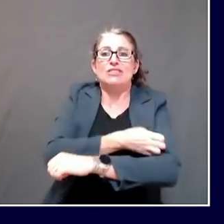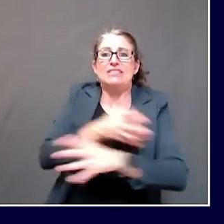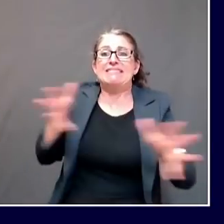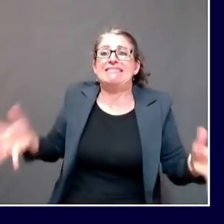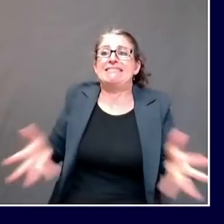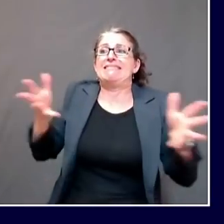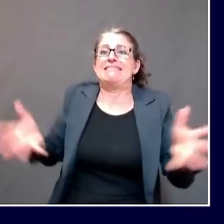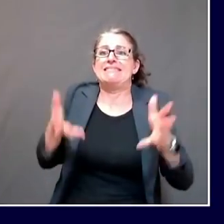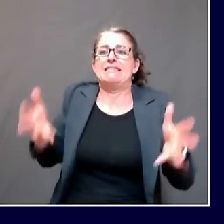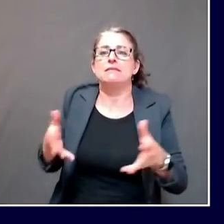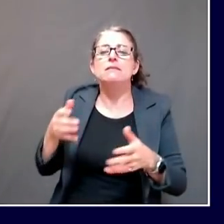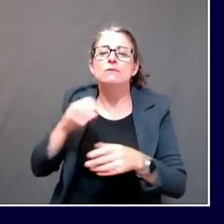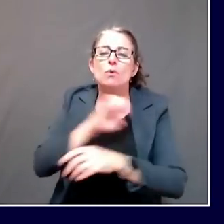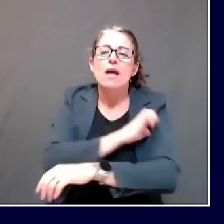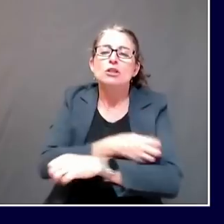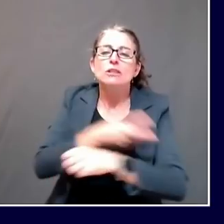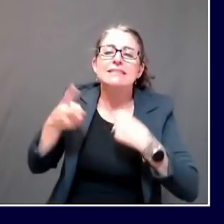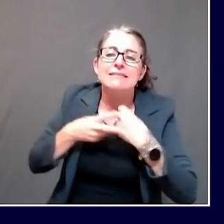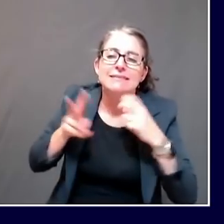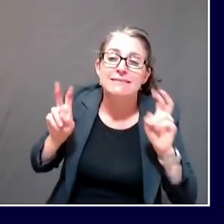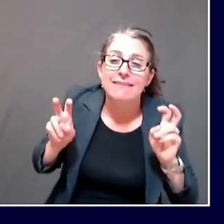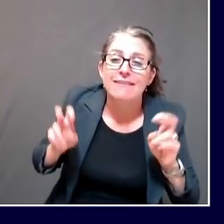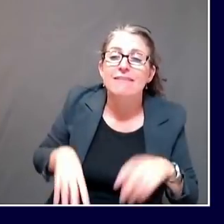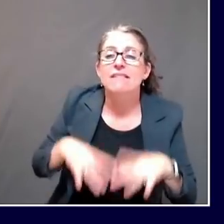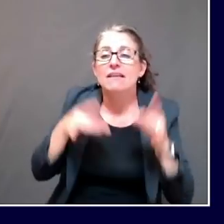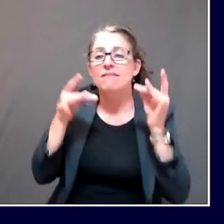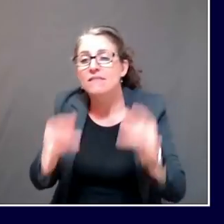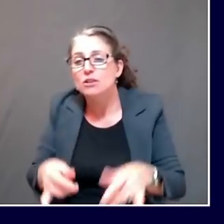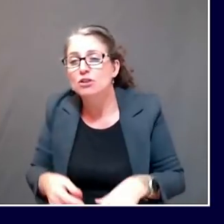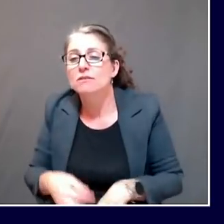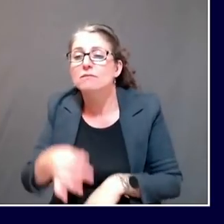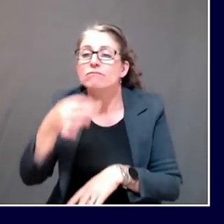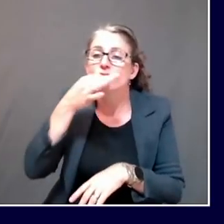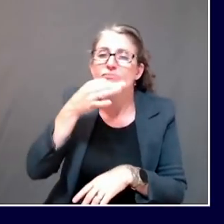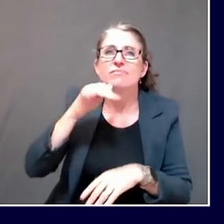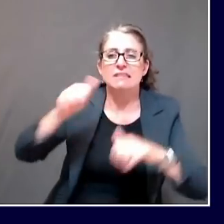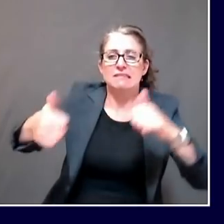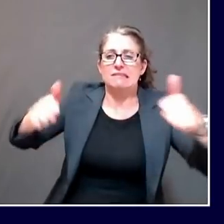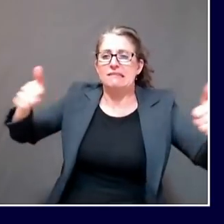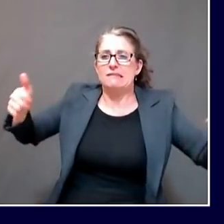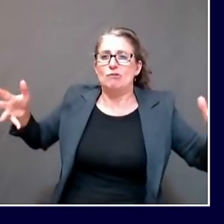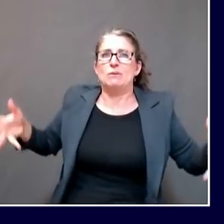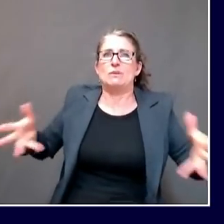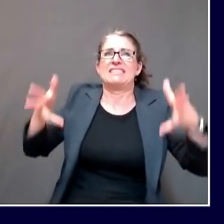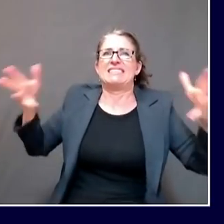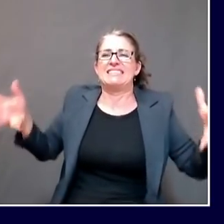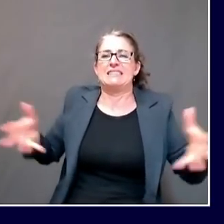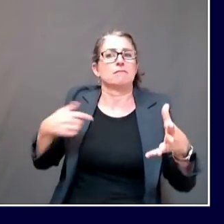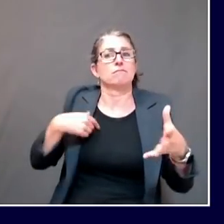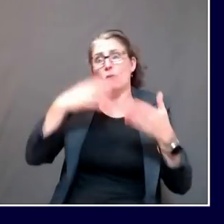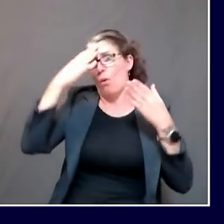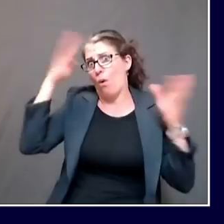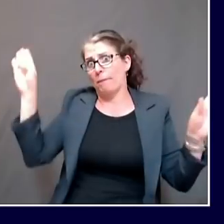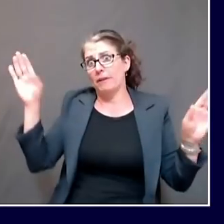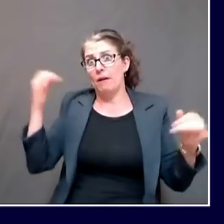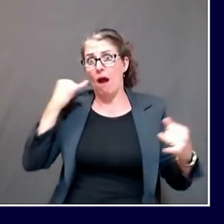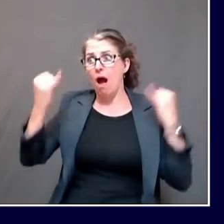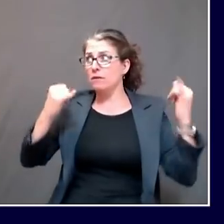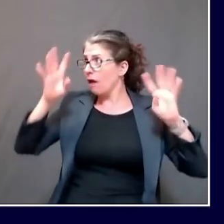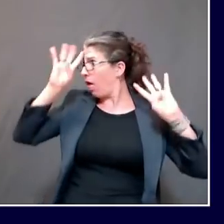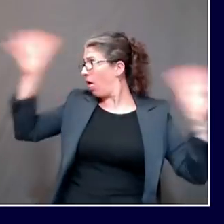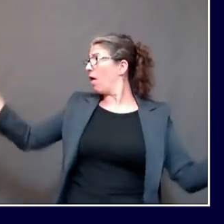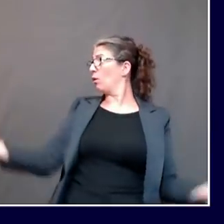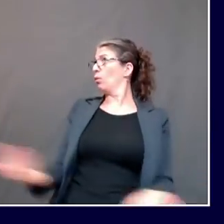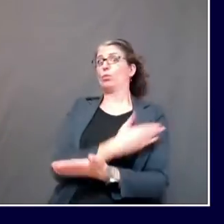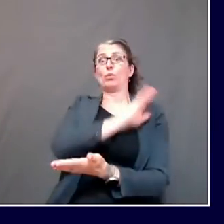meetings, and all those kinds of things. And we're looking at that every day. So we're hoping to help sustain these businesses in